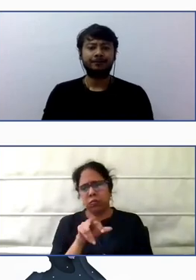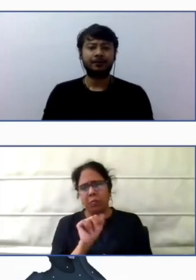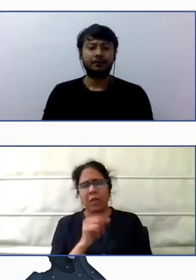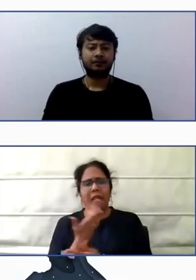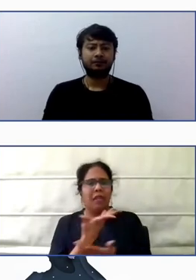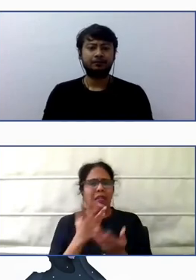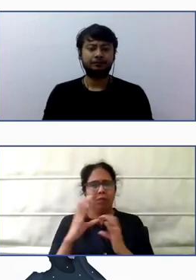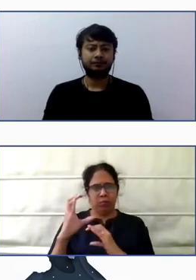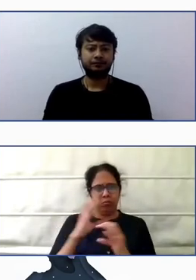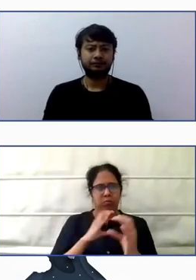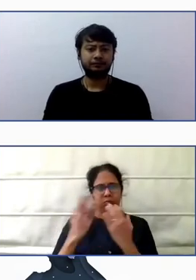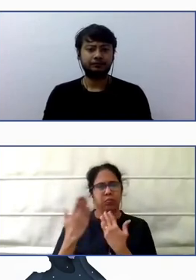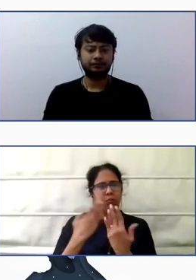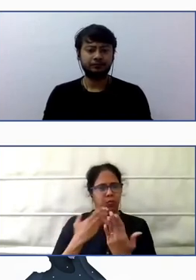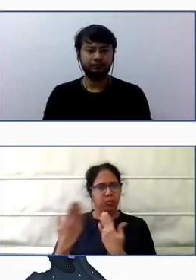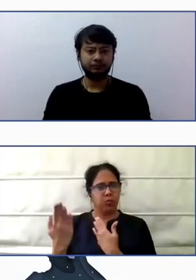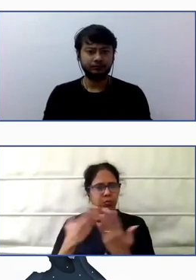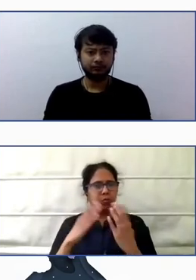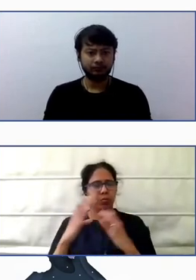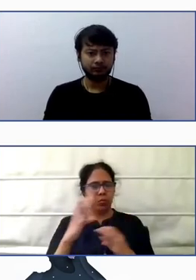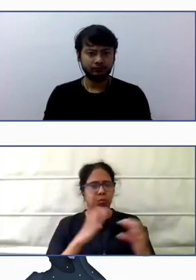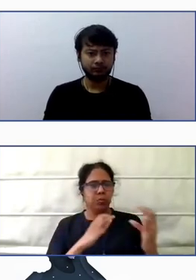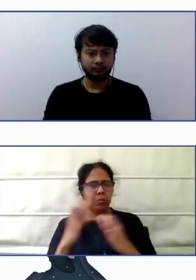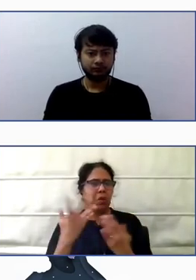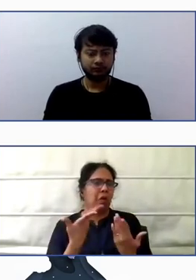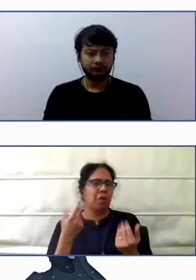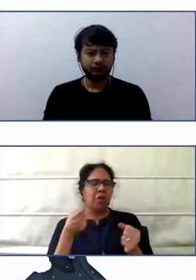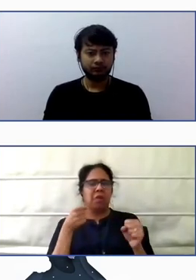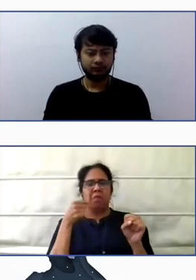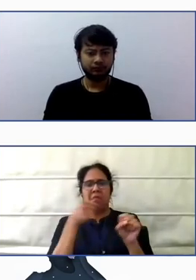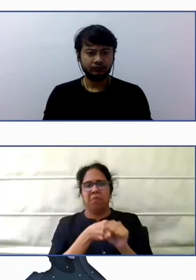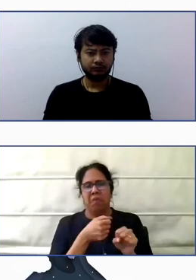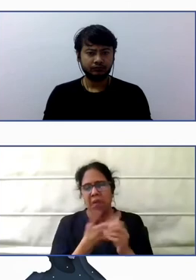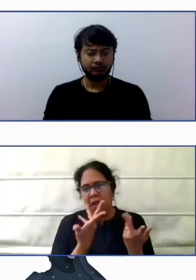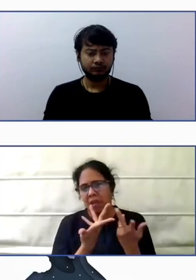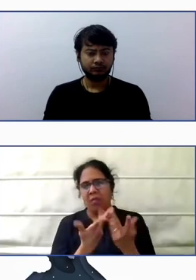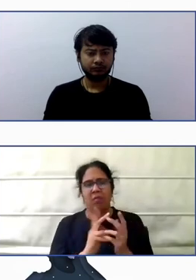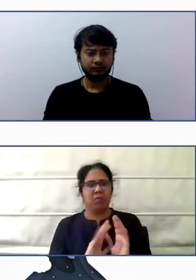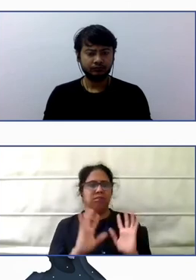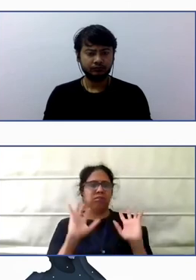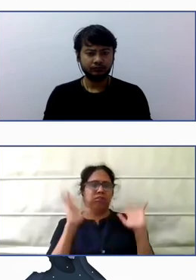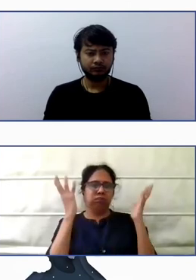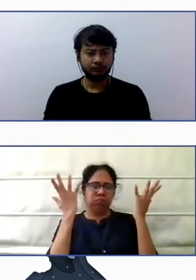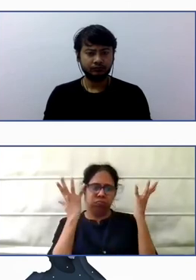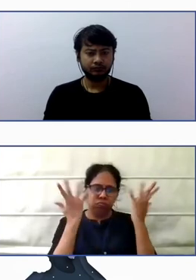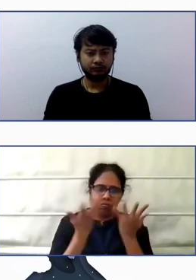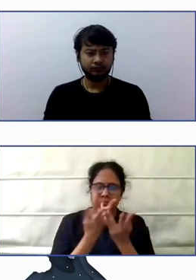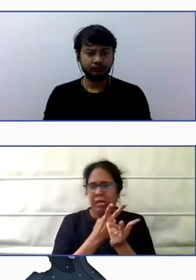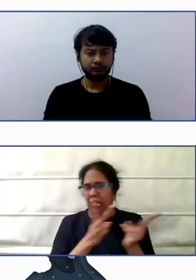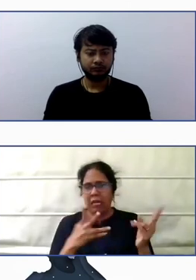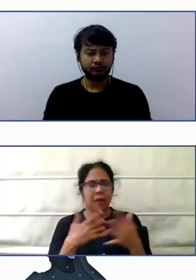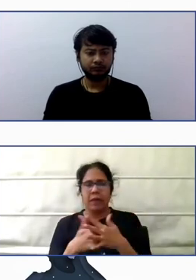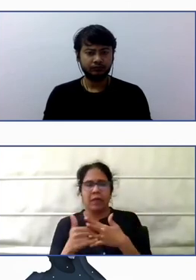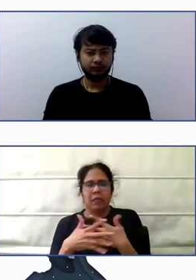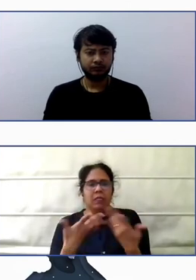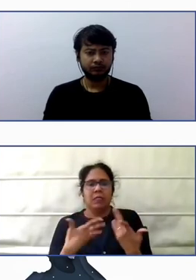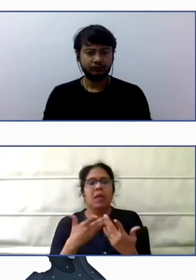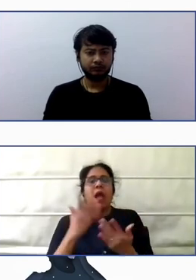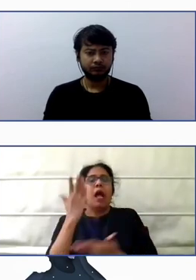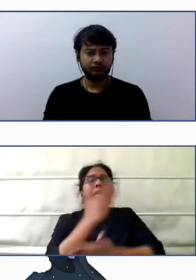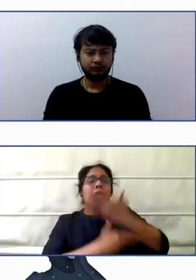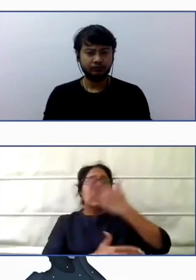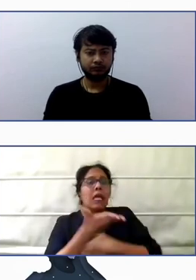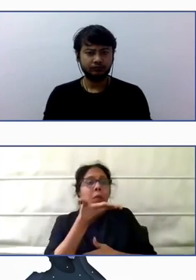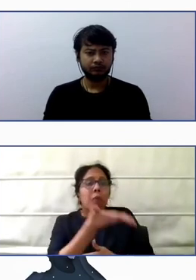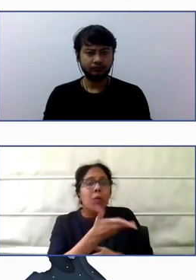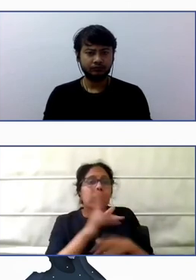anybody, I'm going to fight with anybody or going to praise or work with absolutely no, doesn't matter what disabilities or what the